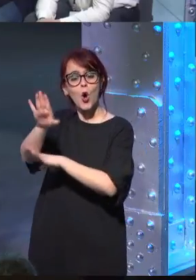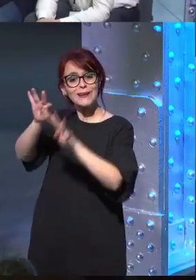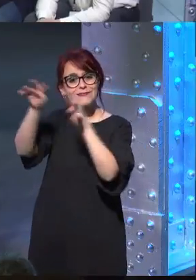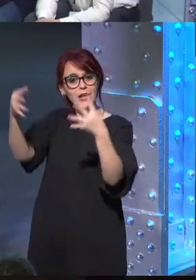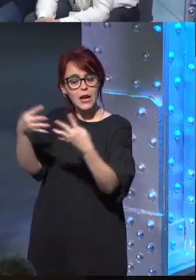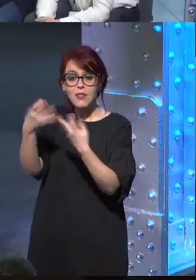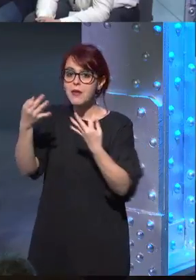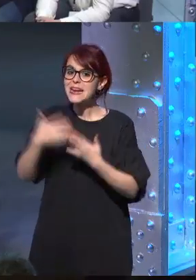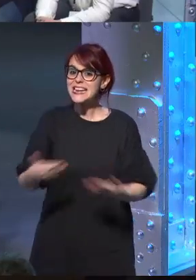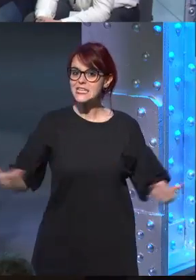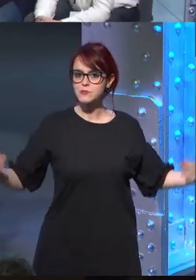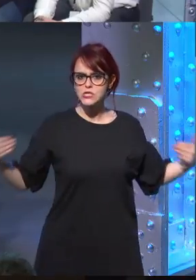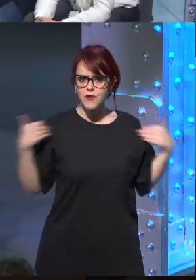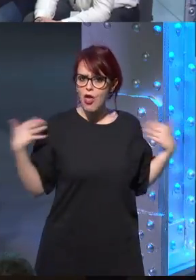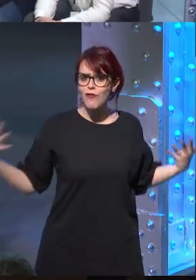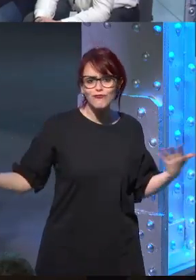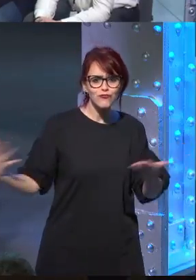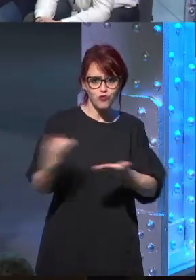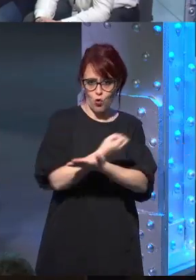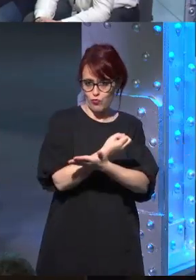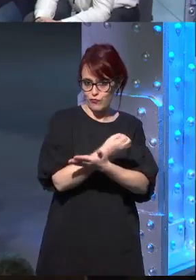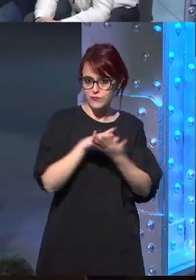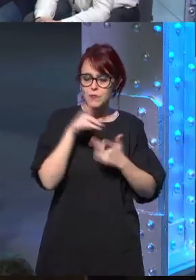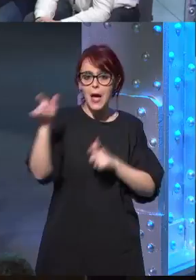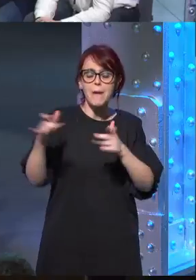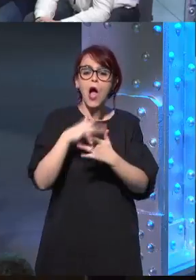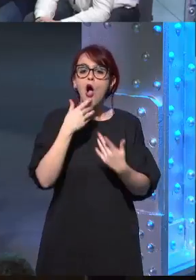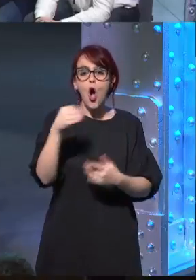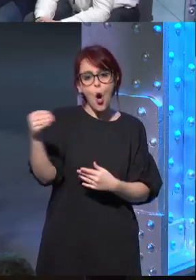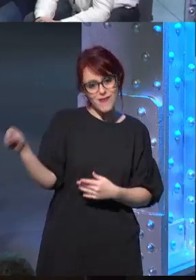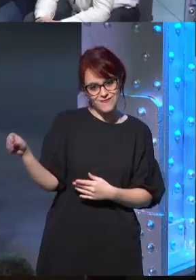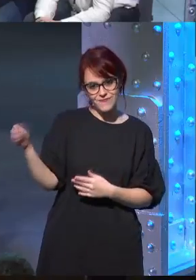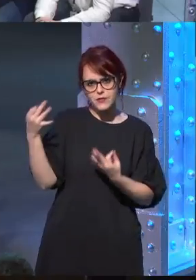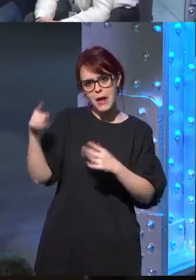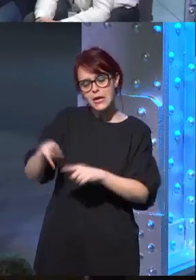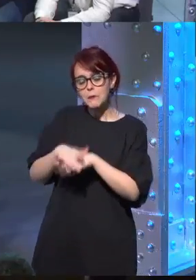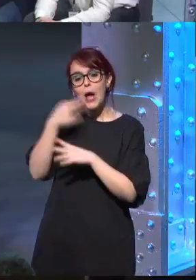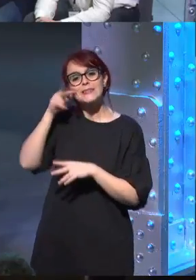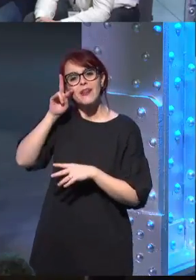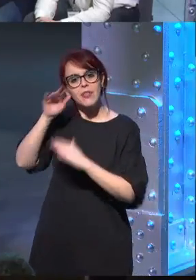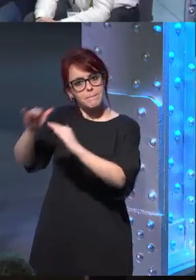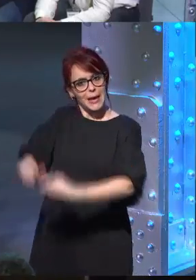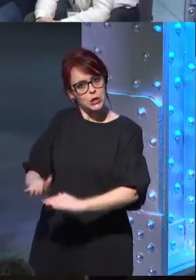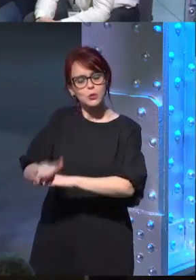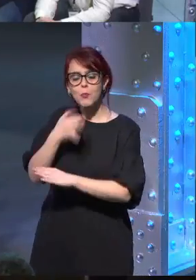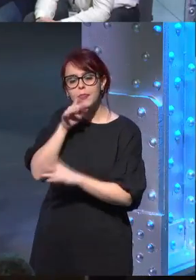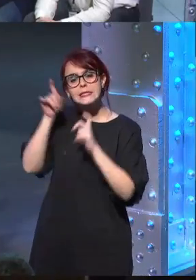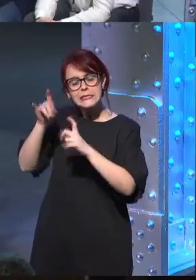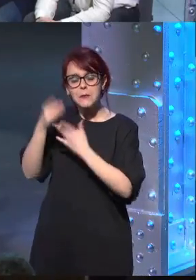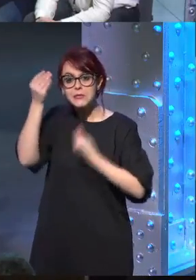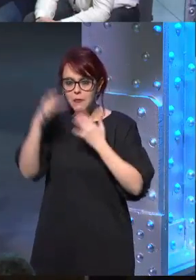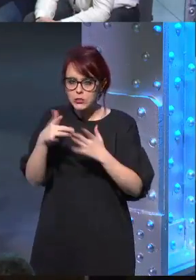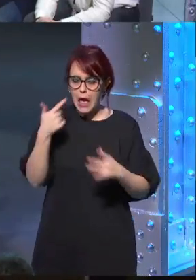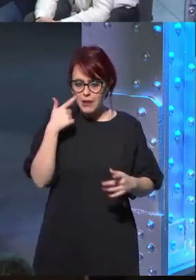as regards what parents upload or do not upload, I think it's a responsibility that affects all of us. Maybe you don't have the level